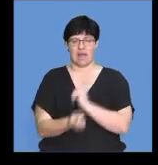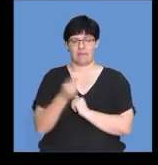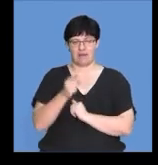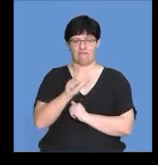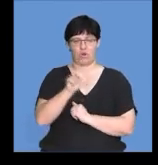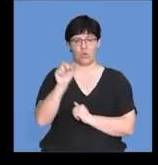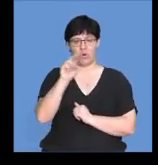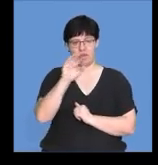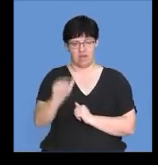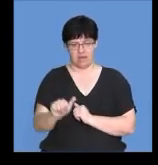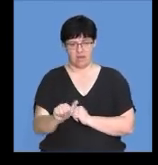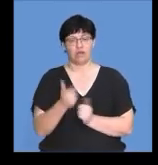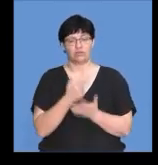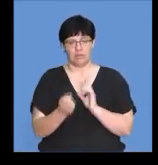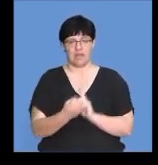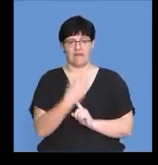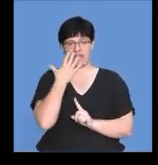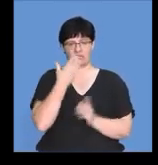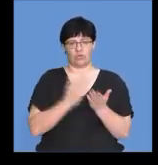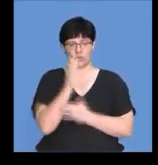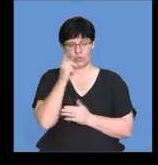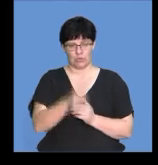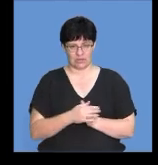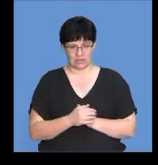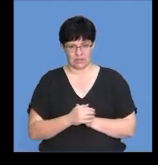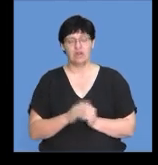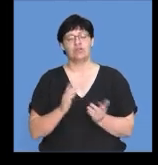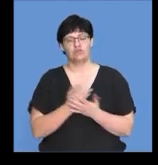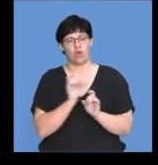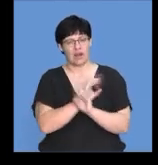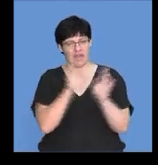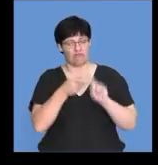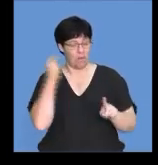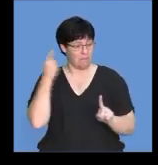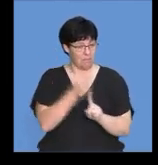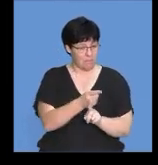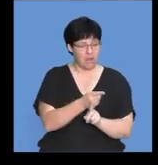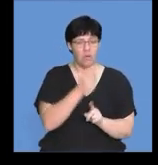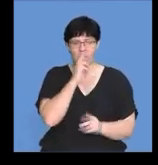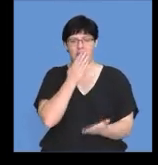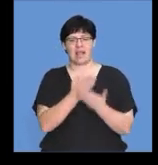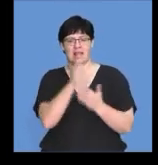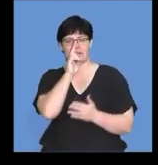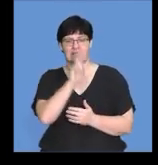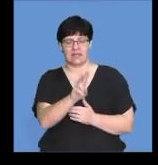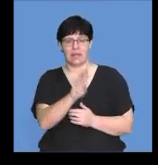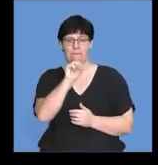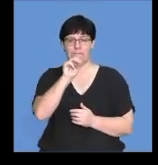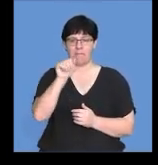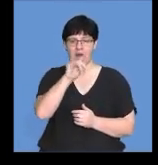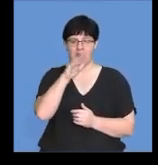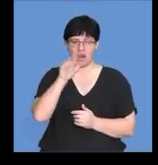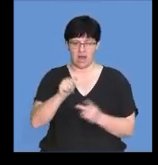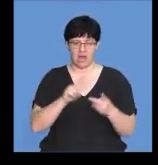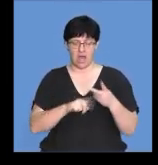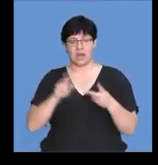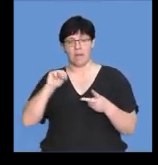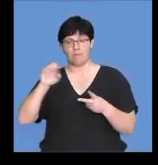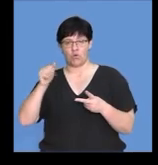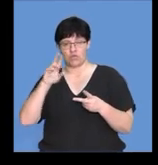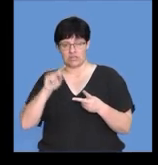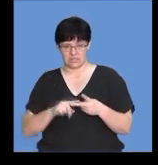for Luna to have been affected by that. So clearly from this diagram, you can see that Mabala and Maurice